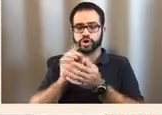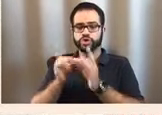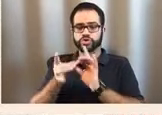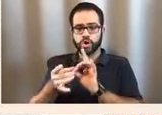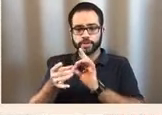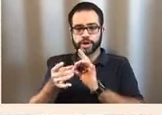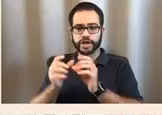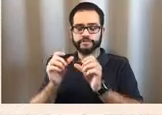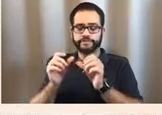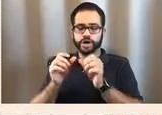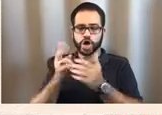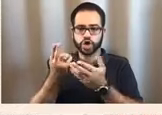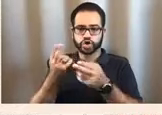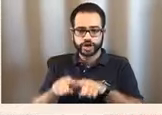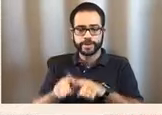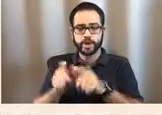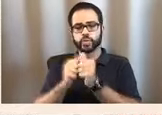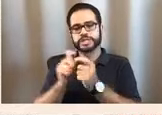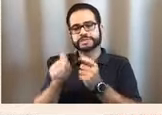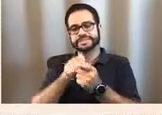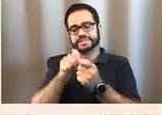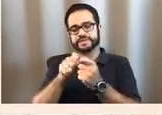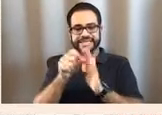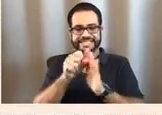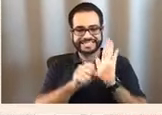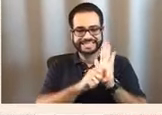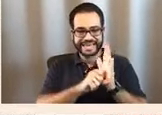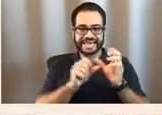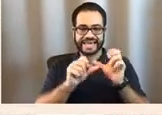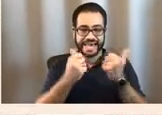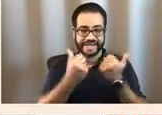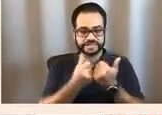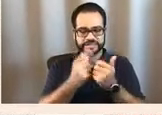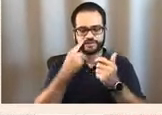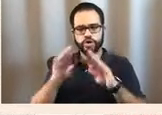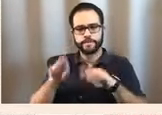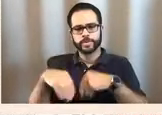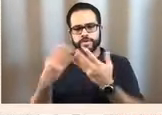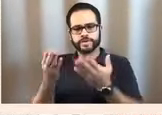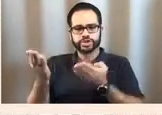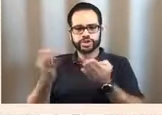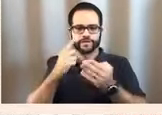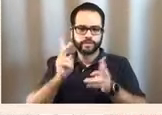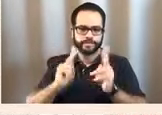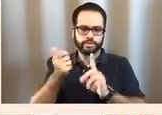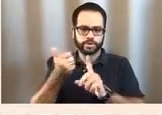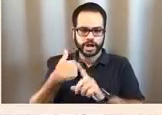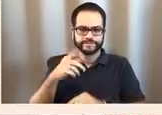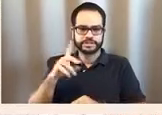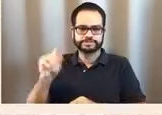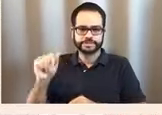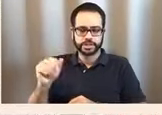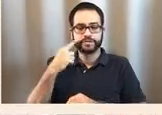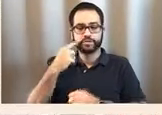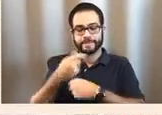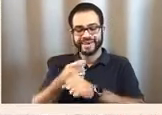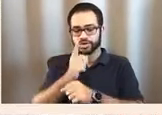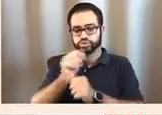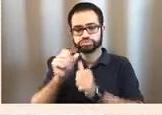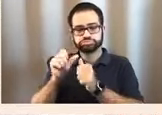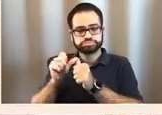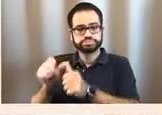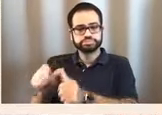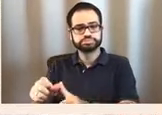state agencies that provide services to individuals with disabilities to ensure that the continuation of the